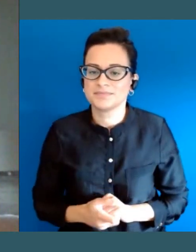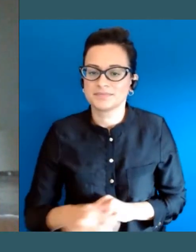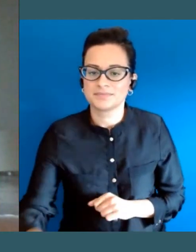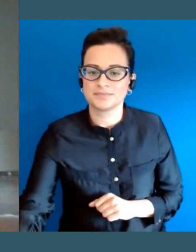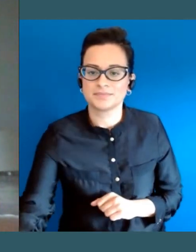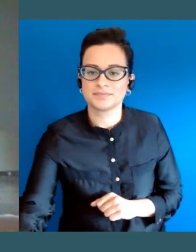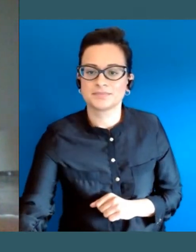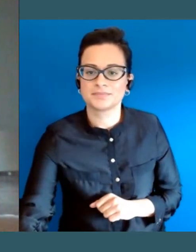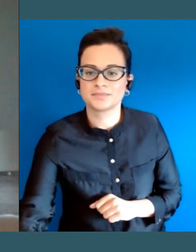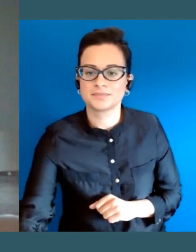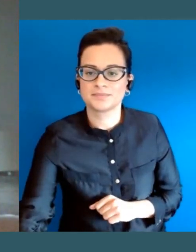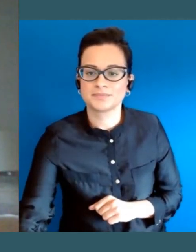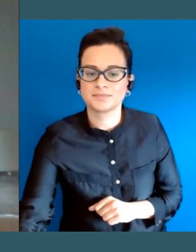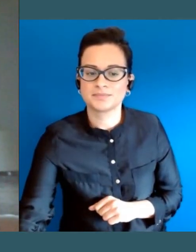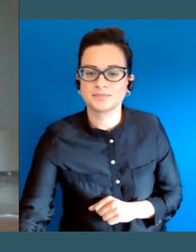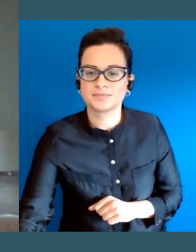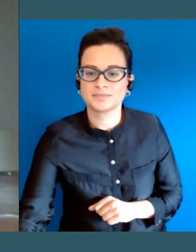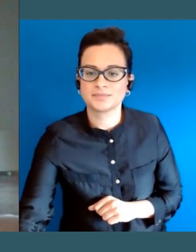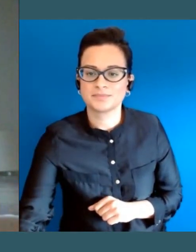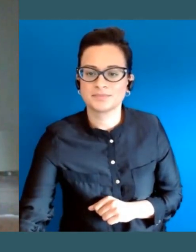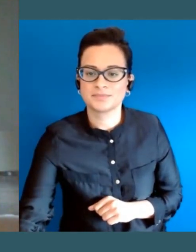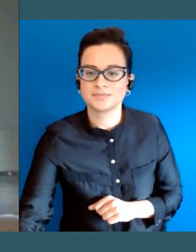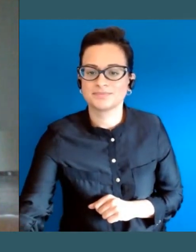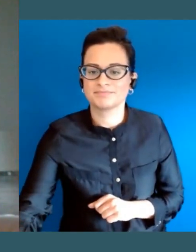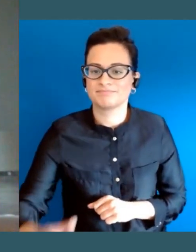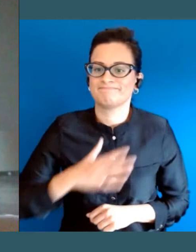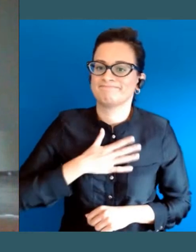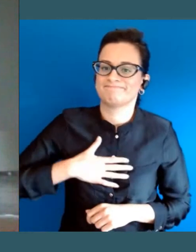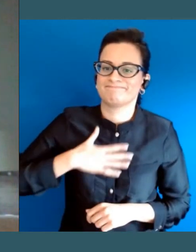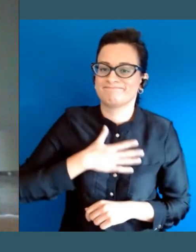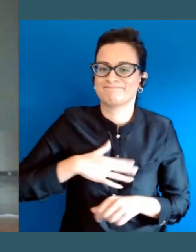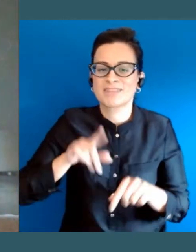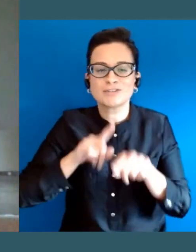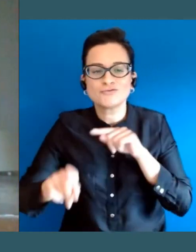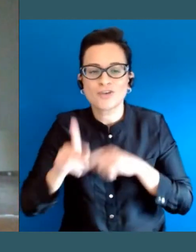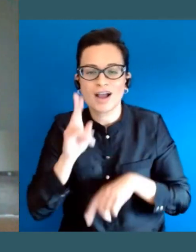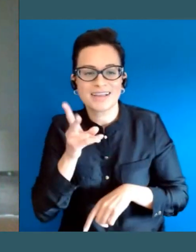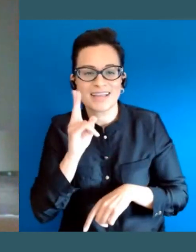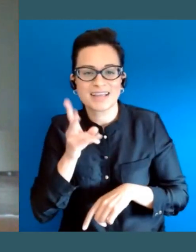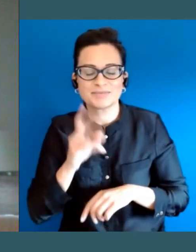Sorry about this. We will try again. Don't worry.